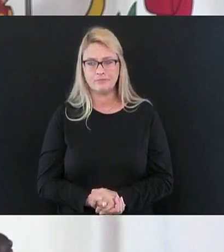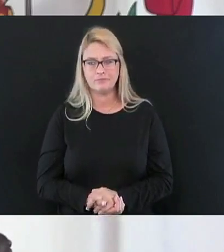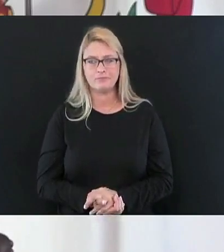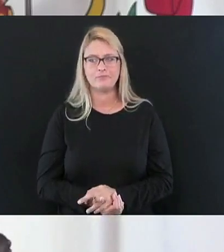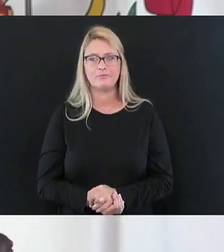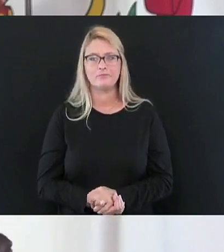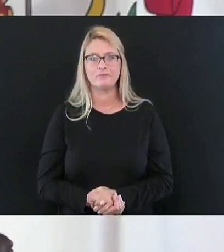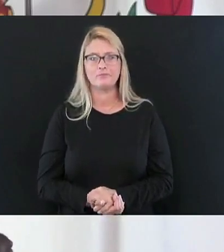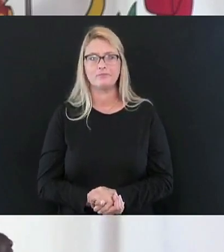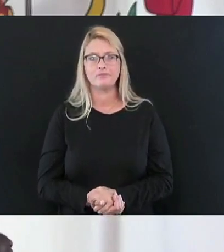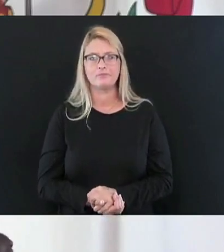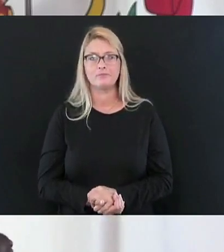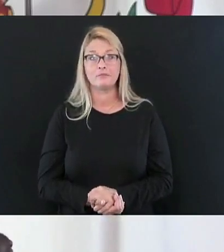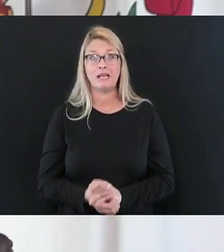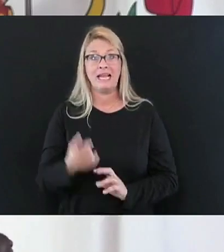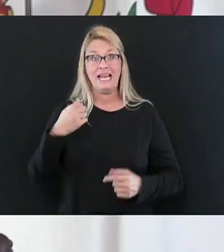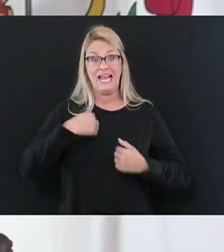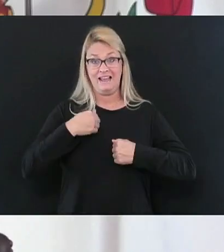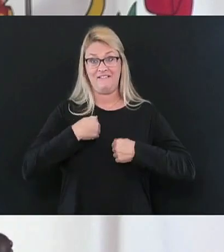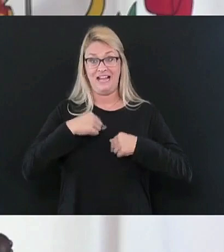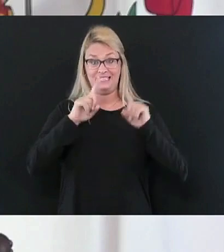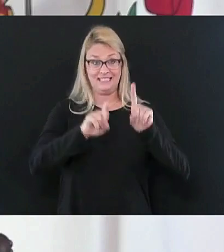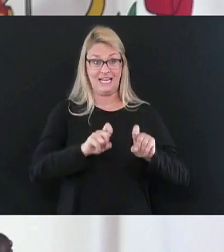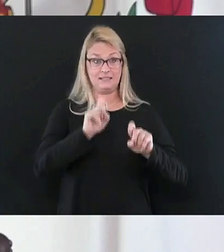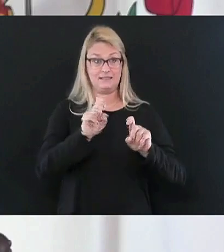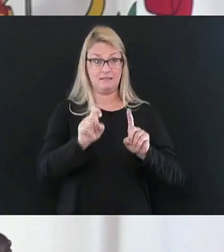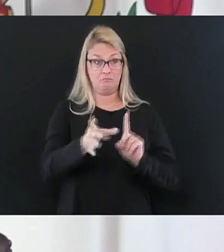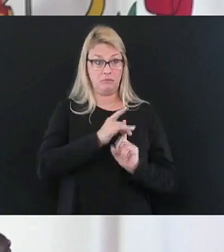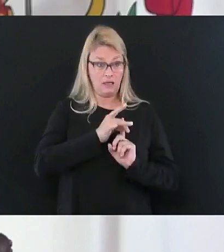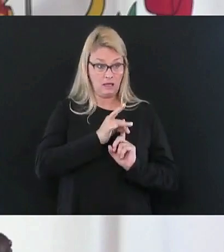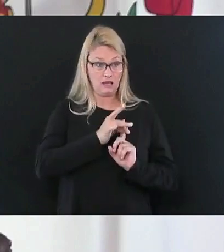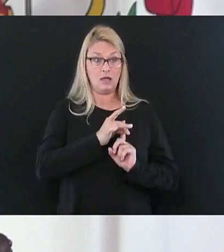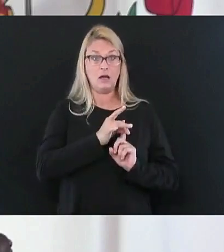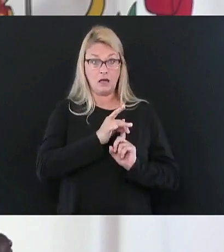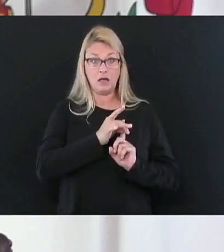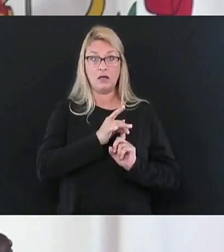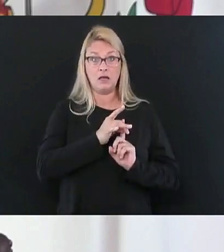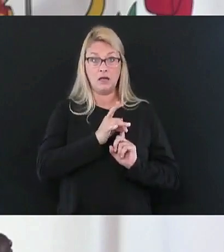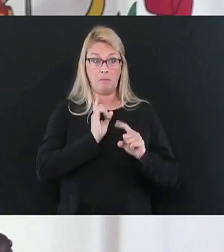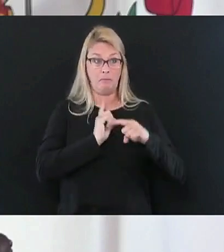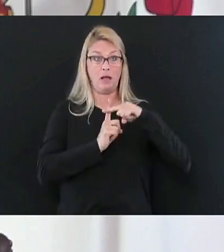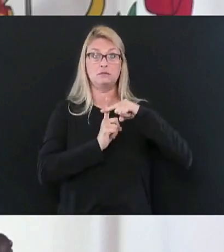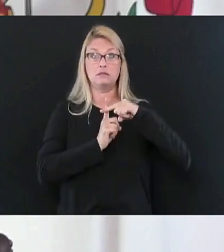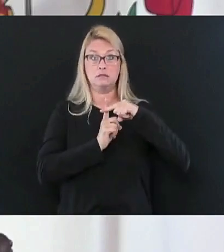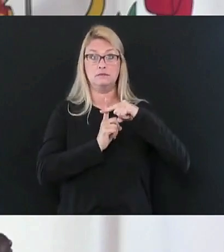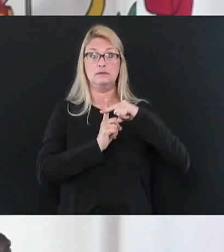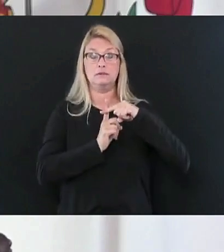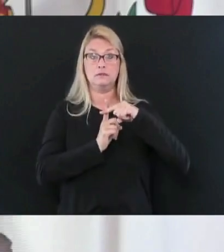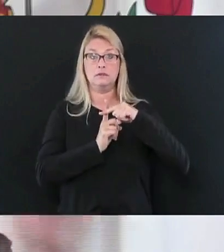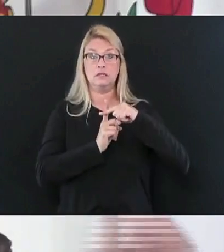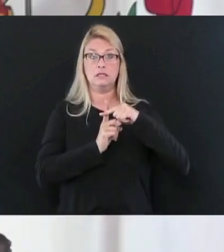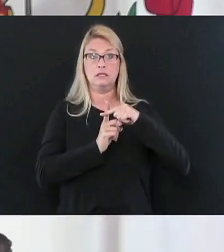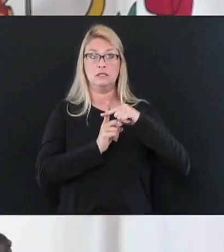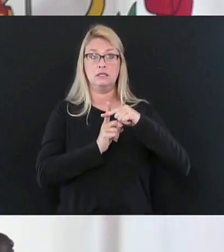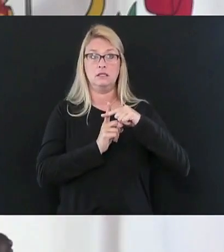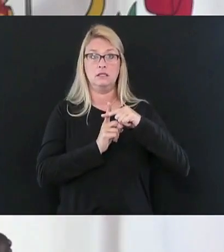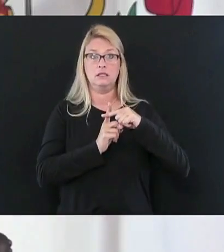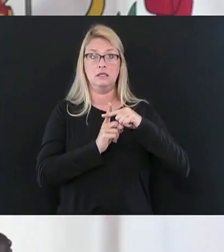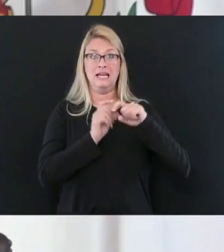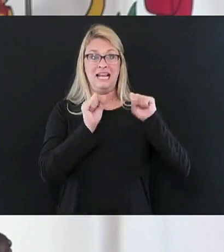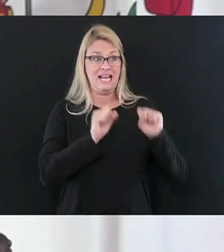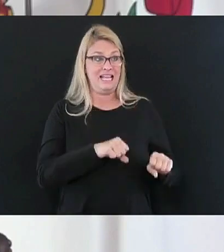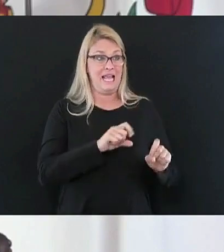What if I test positive? And if I test positive, could you go get another